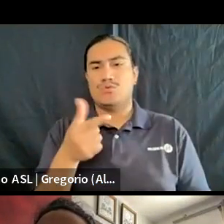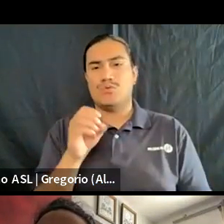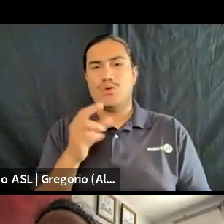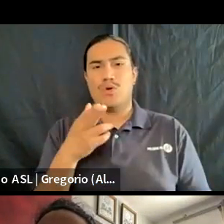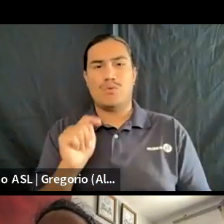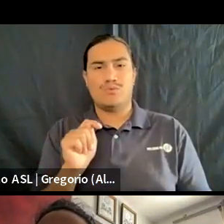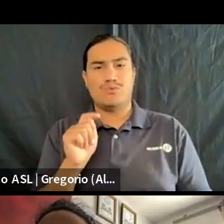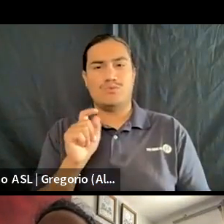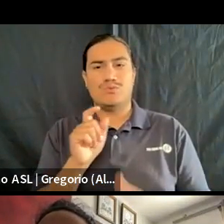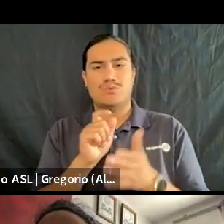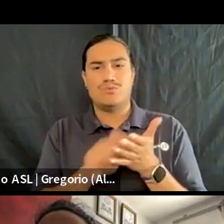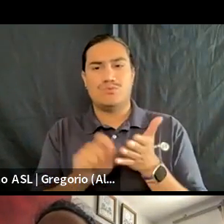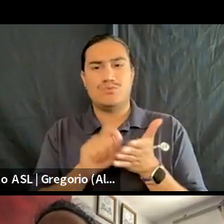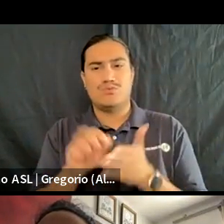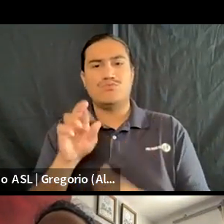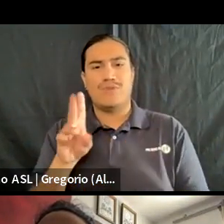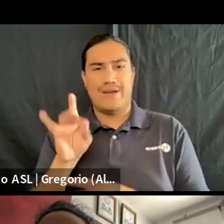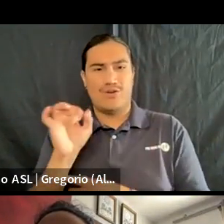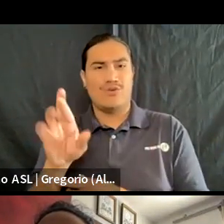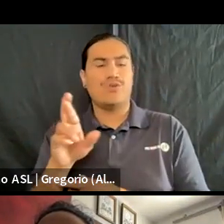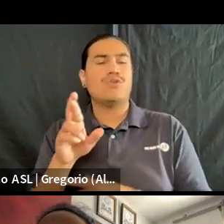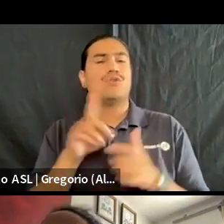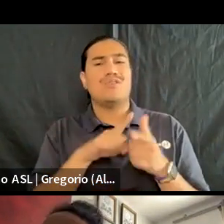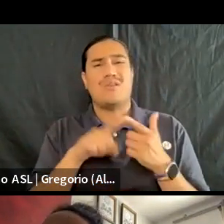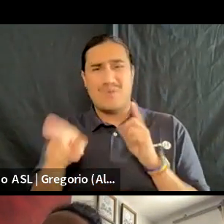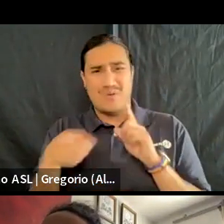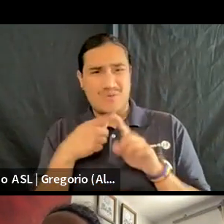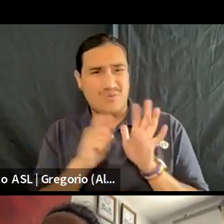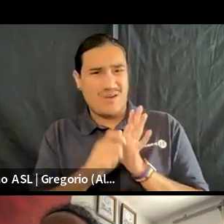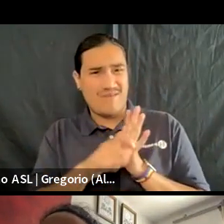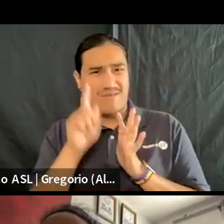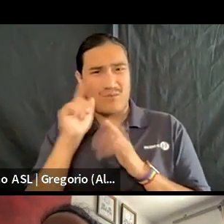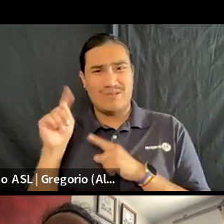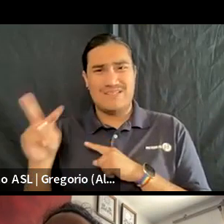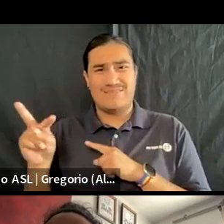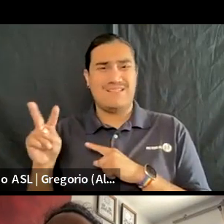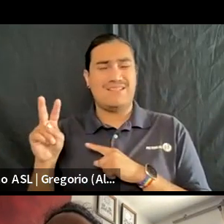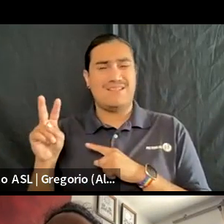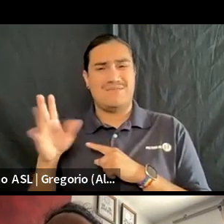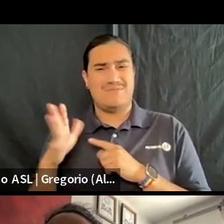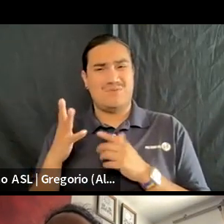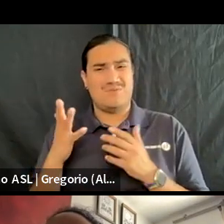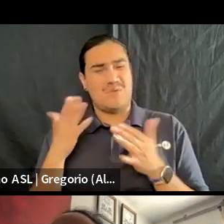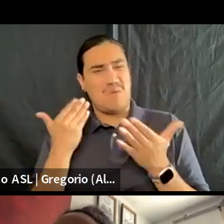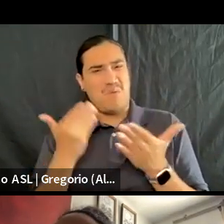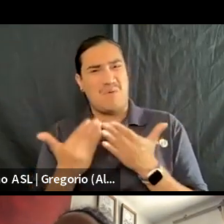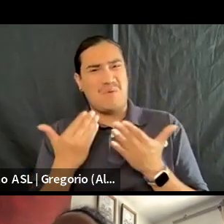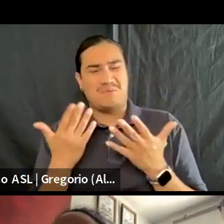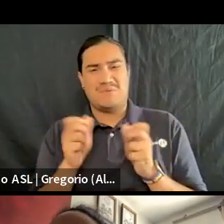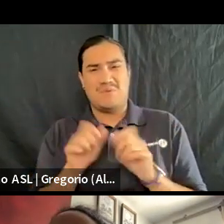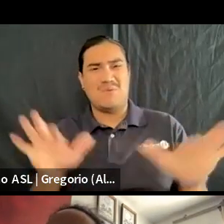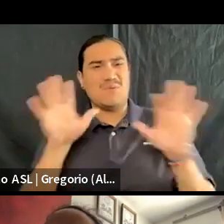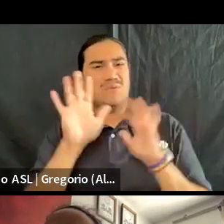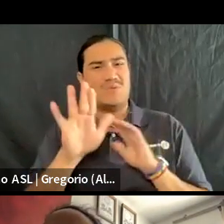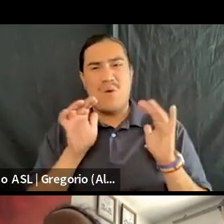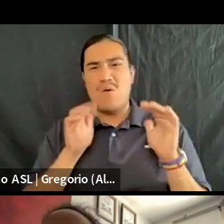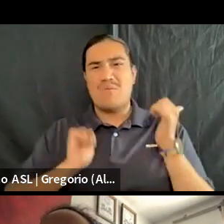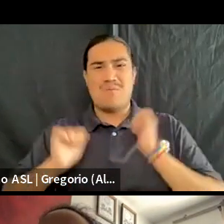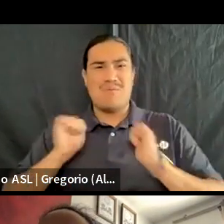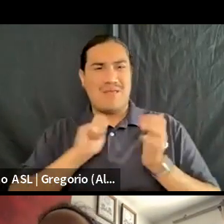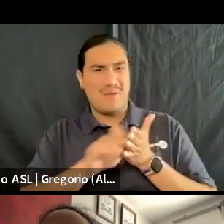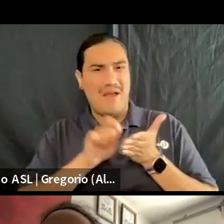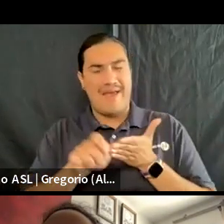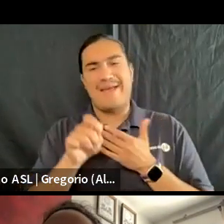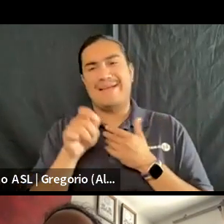And then I kind of, you know, when you write for TV, it's freaky because you kind of lose your playwriting. You know, it's a different technique. It's a different